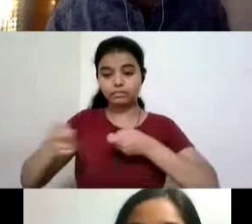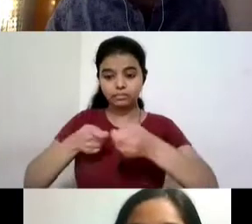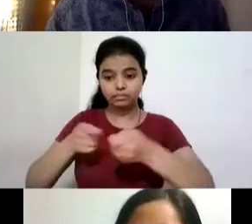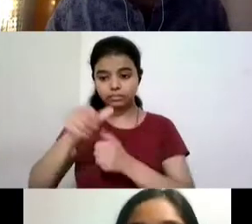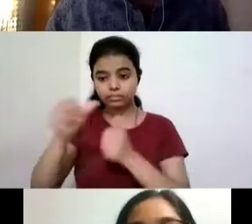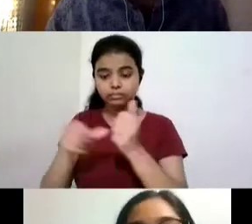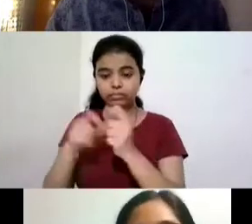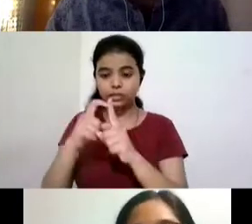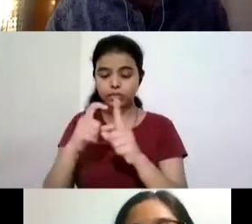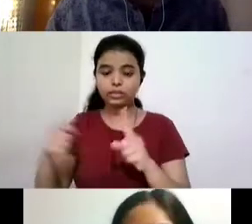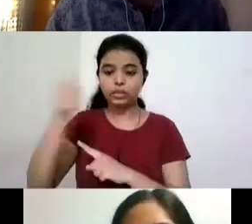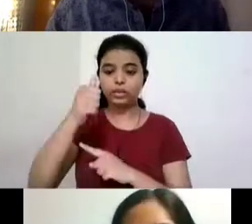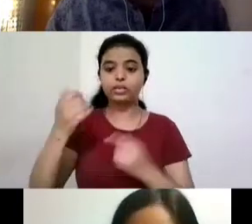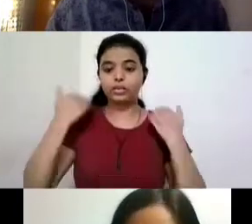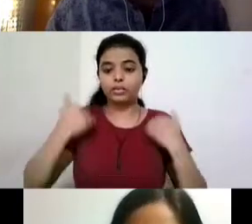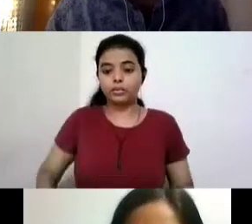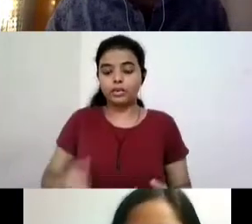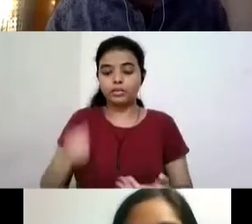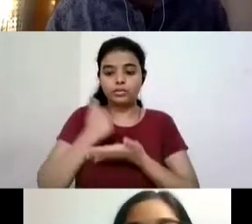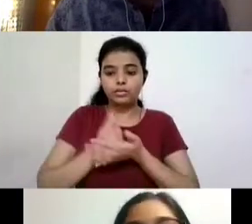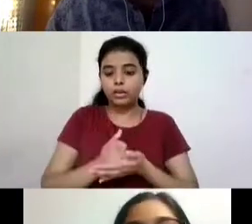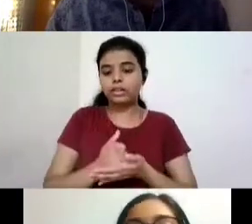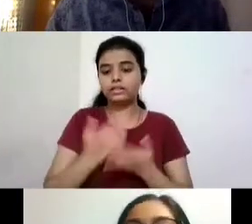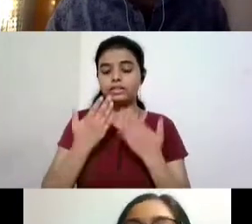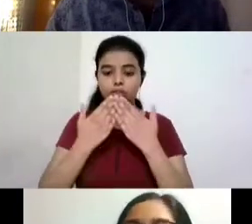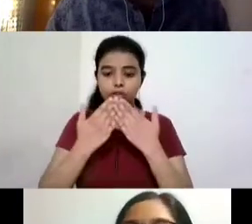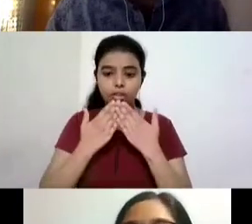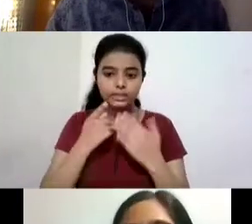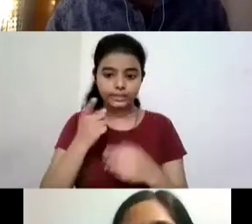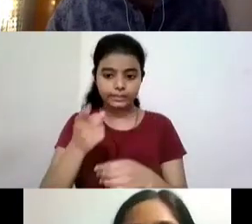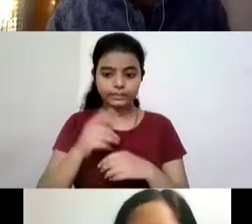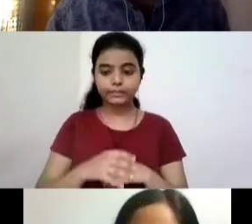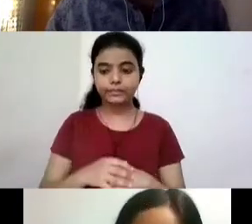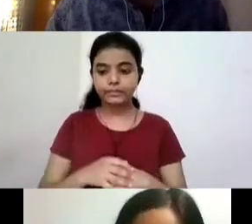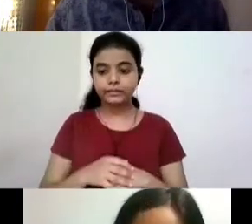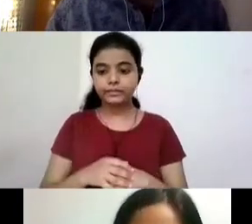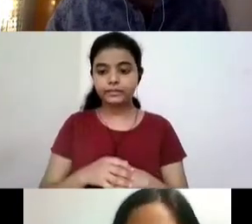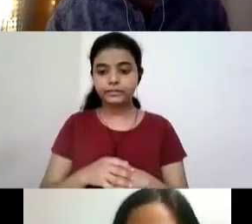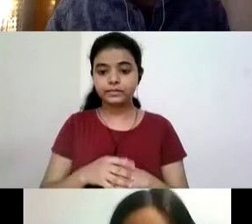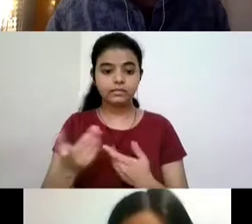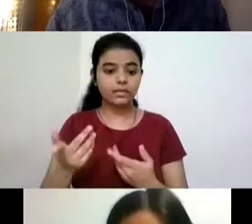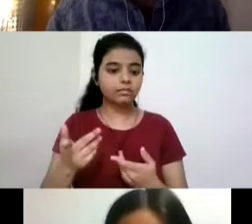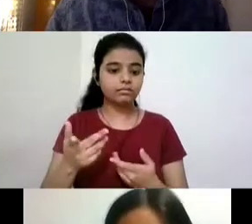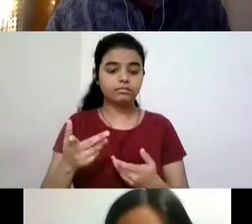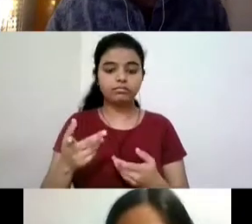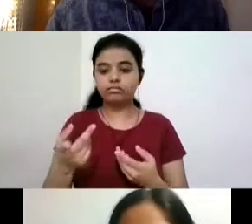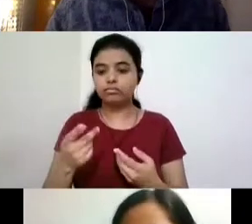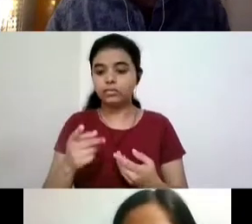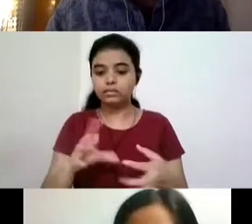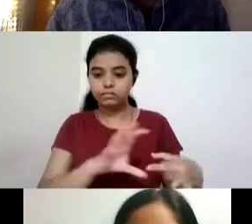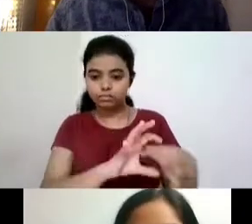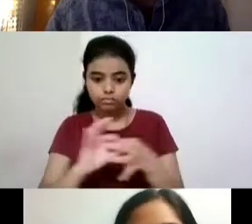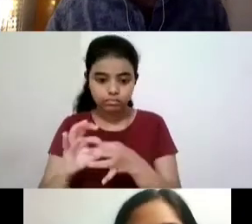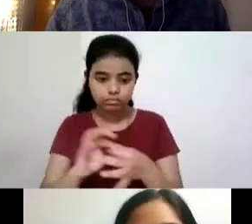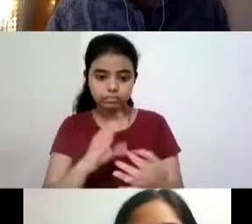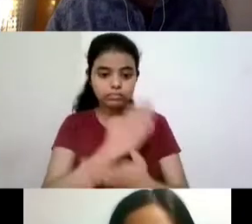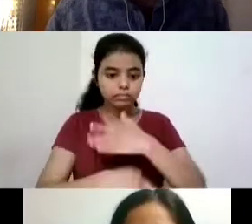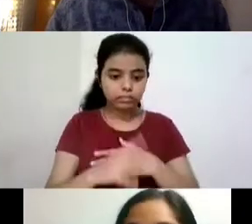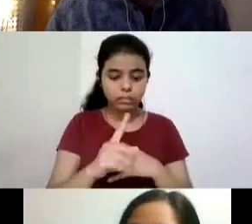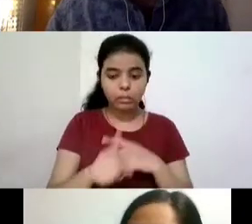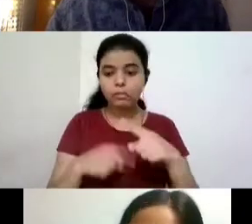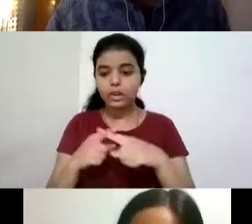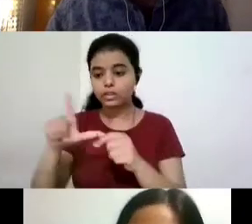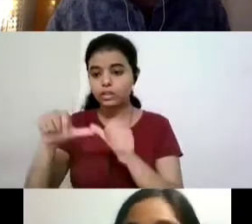Human Rights Studies at the Jindal Global Law School. His work centers around the intersections and linkages between disability and